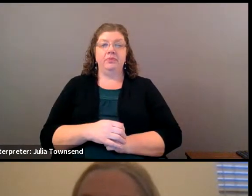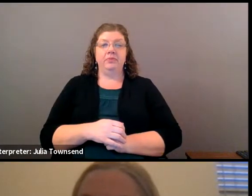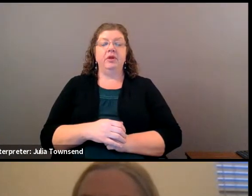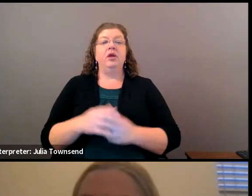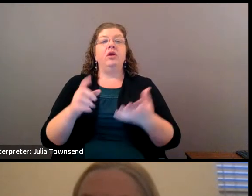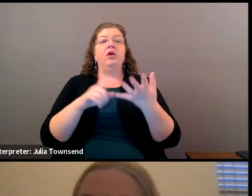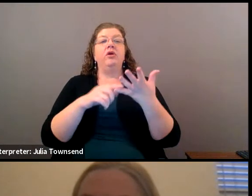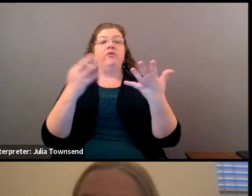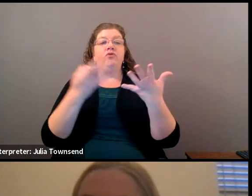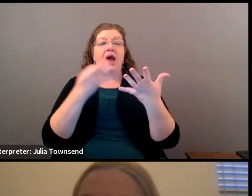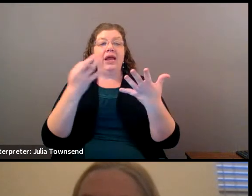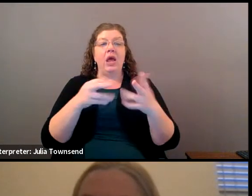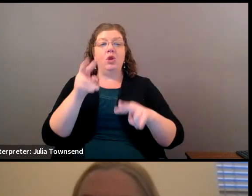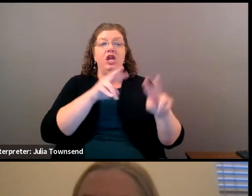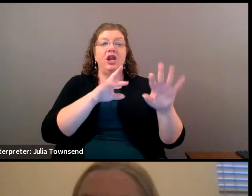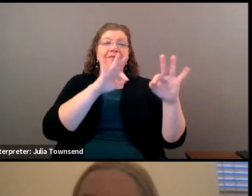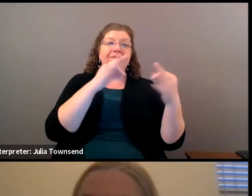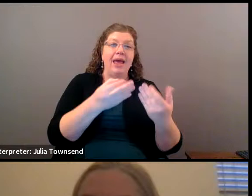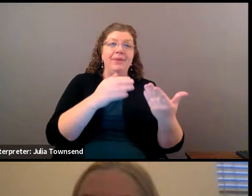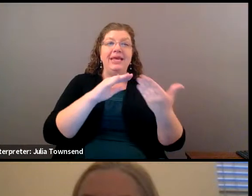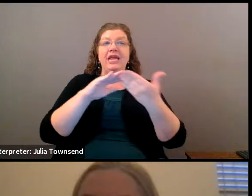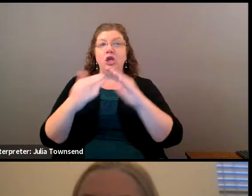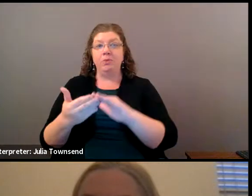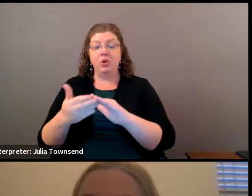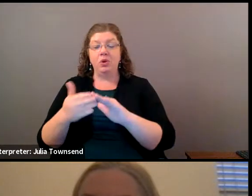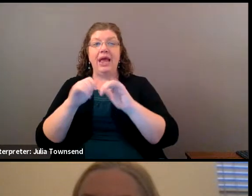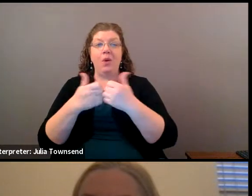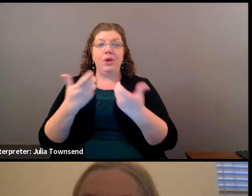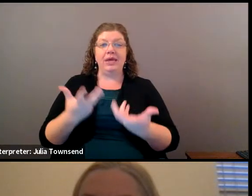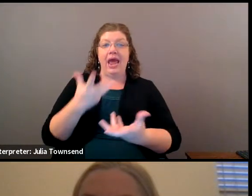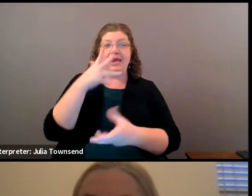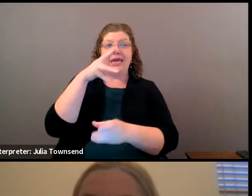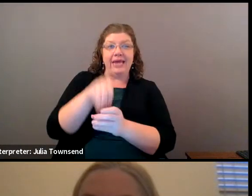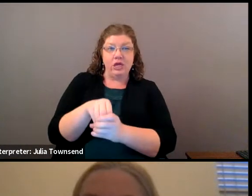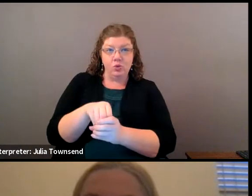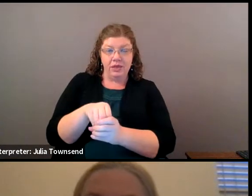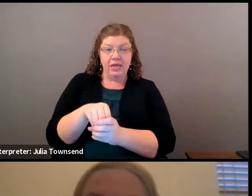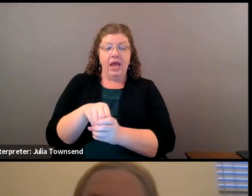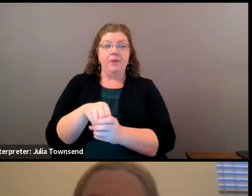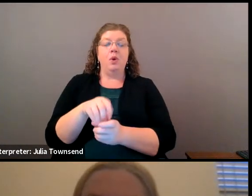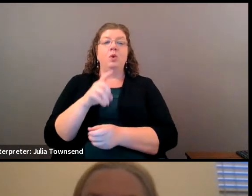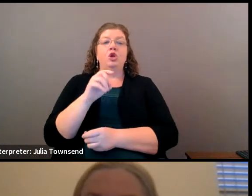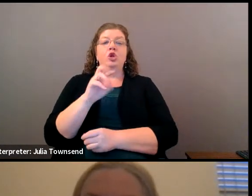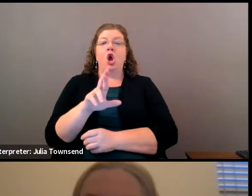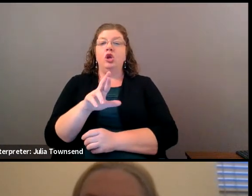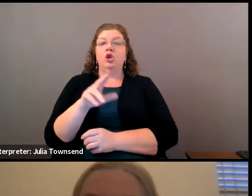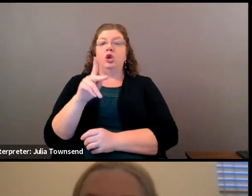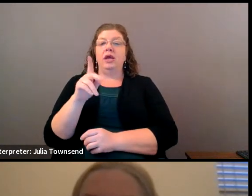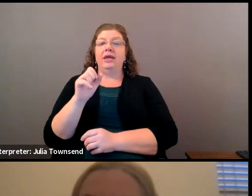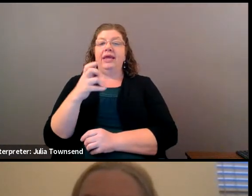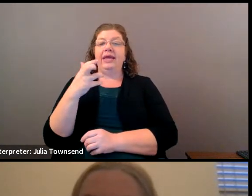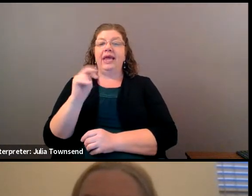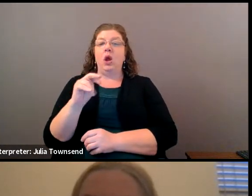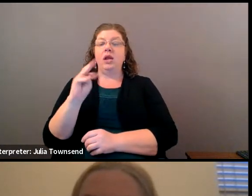our family and our community and how we can engage with them with Dr. Karen Mapp as